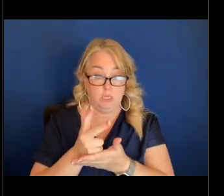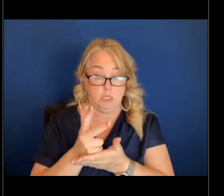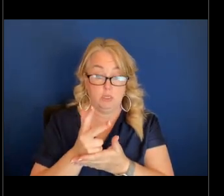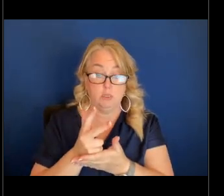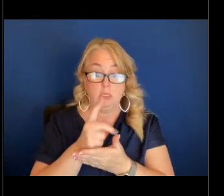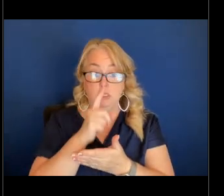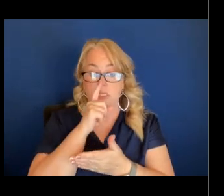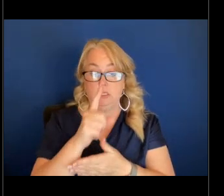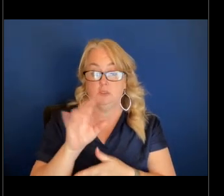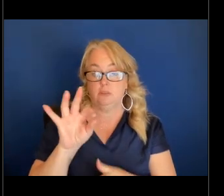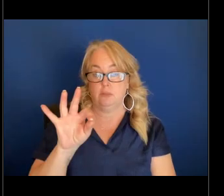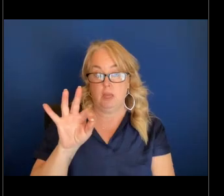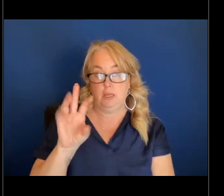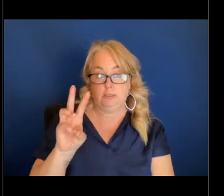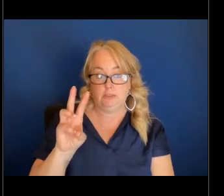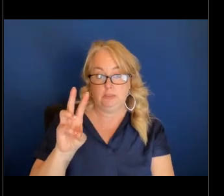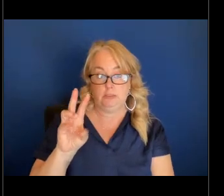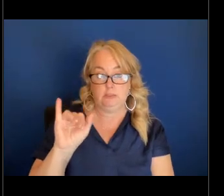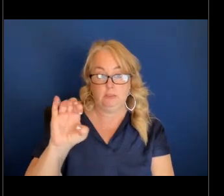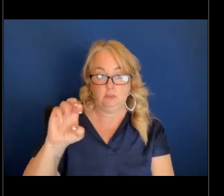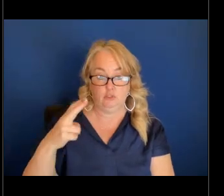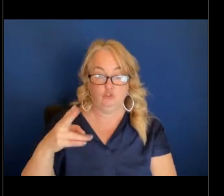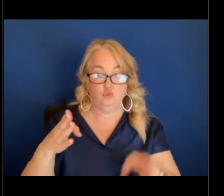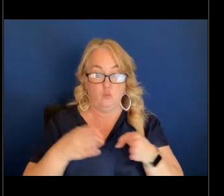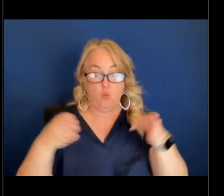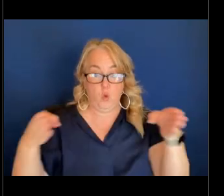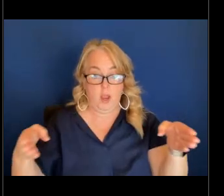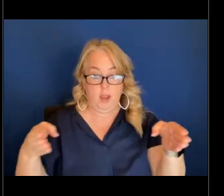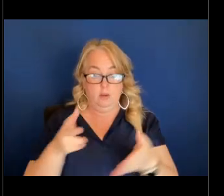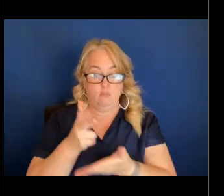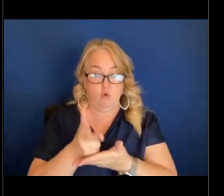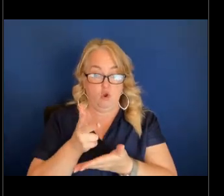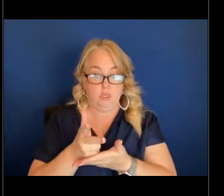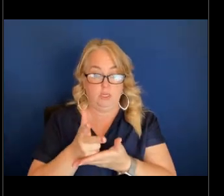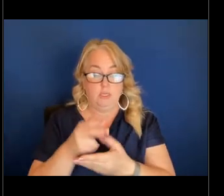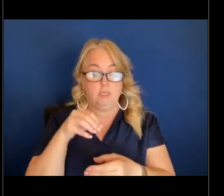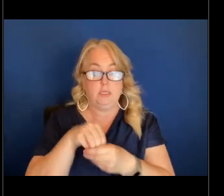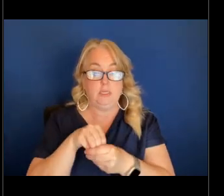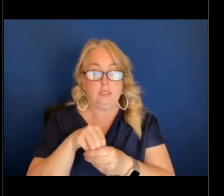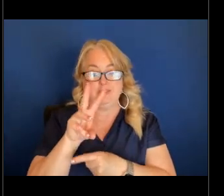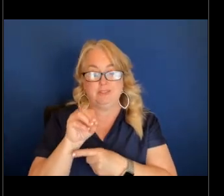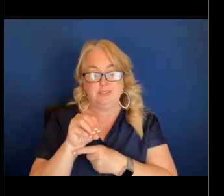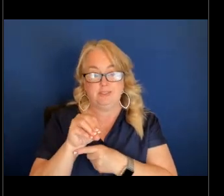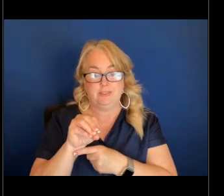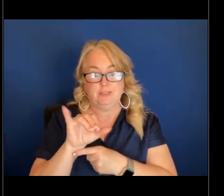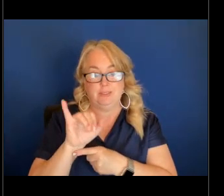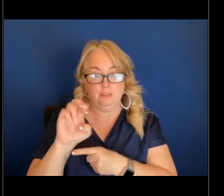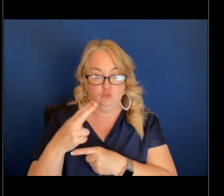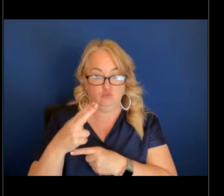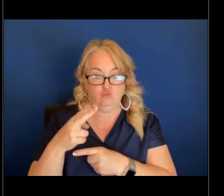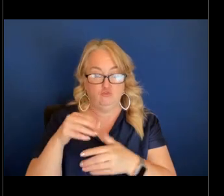a 96-inch wide parking space and a 60-inch wide access aisle.